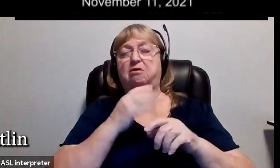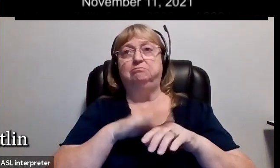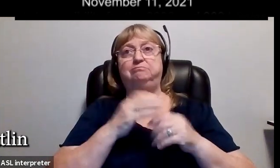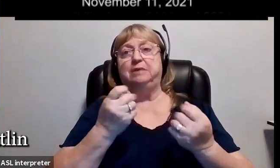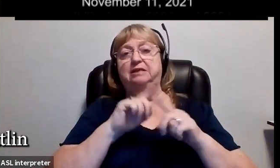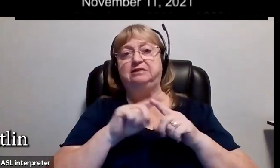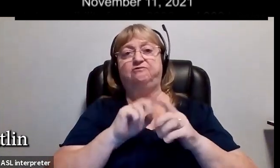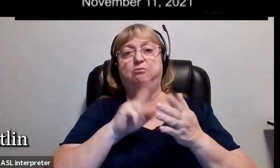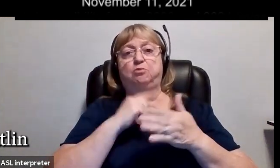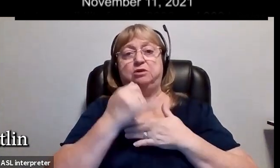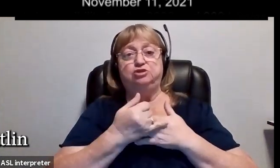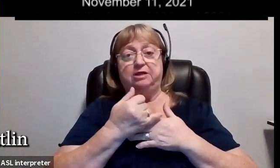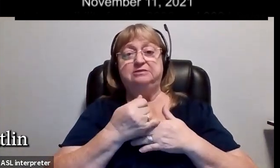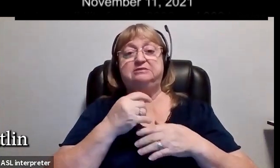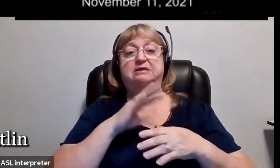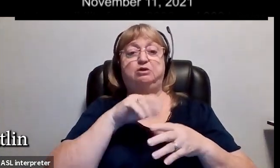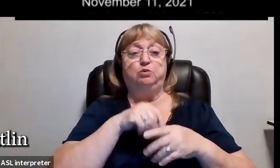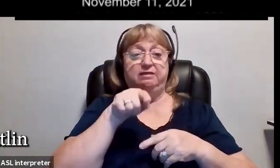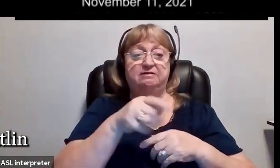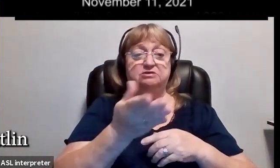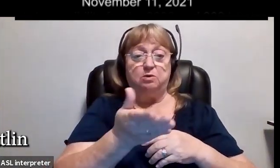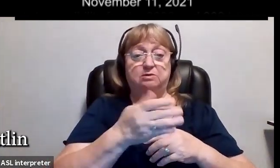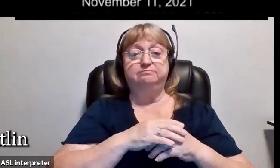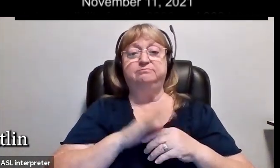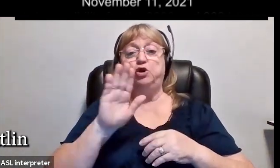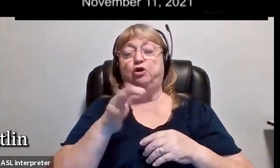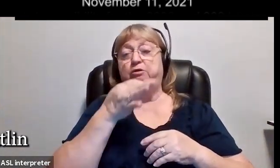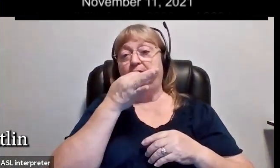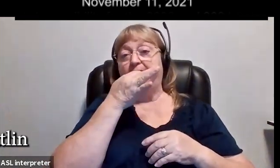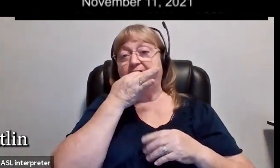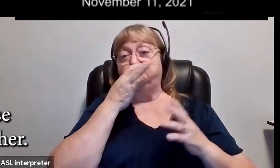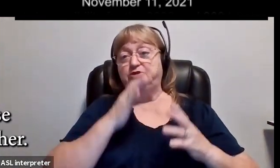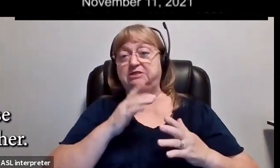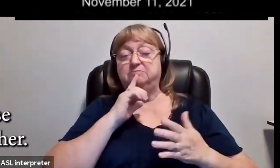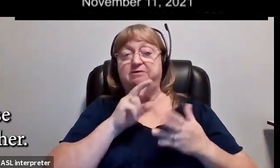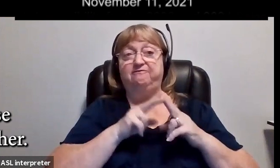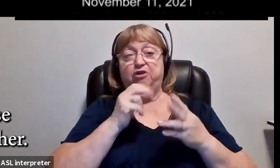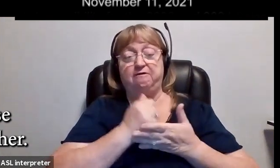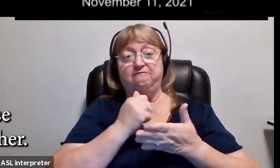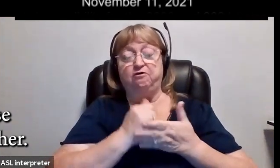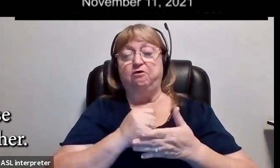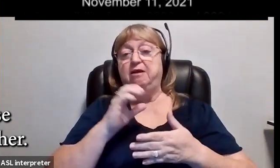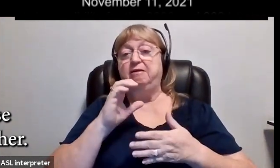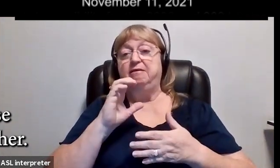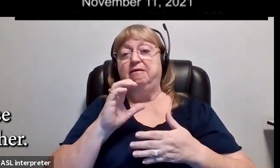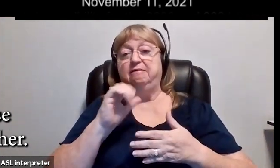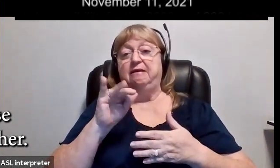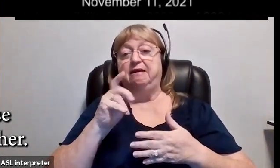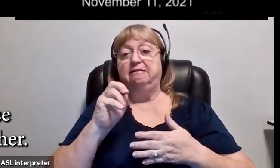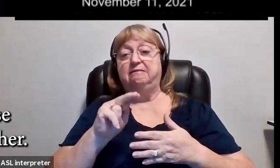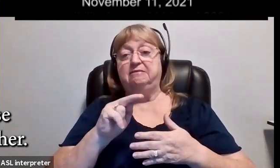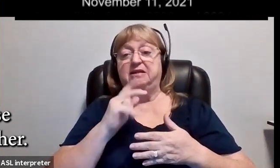and this one. Her expertise has been extremely helpful, and Caitlin has also assisted with putting